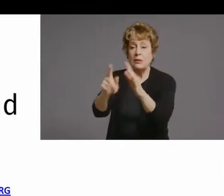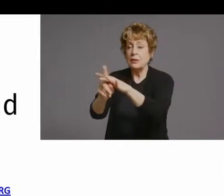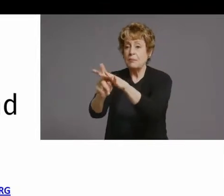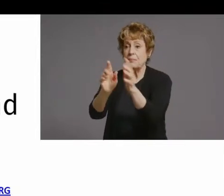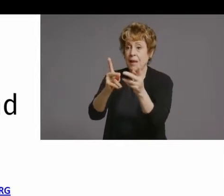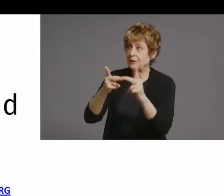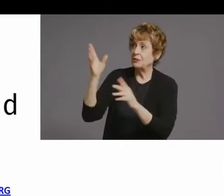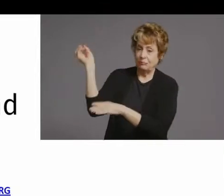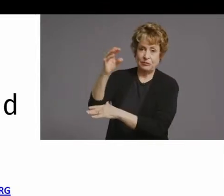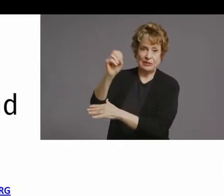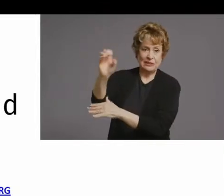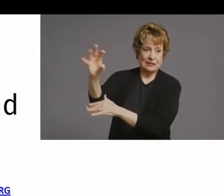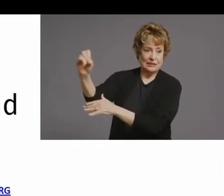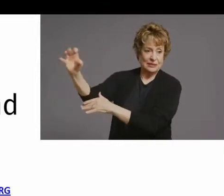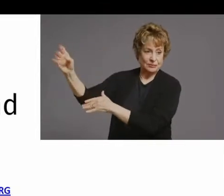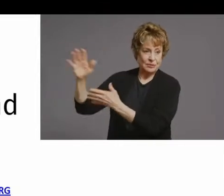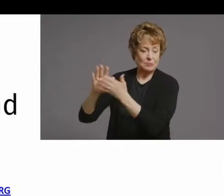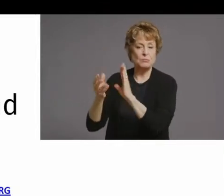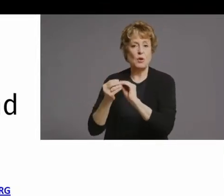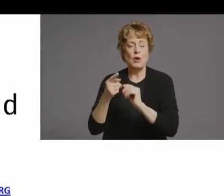as it becomes more plentiful.